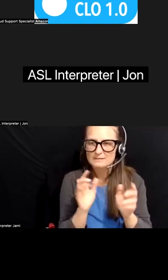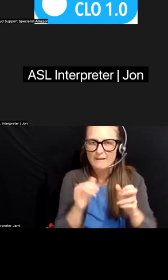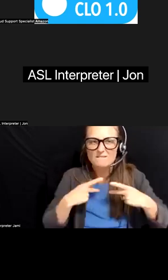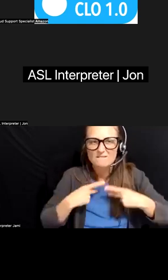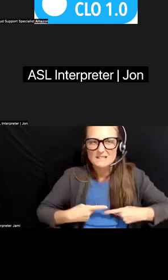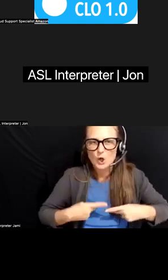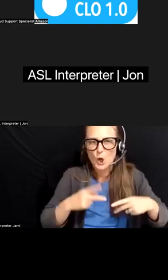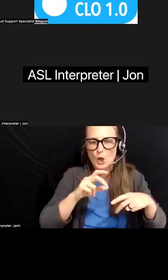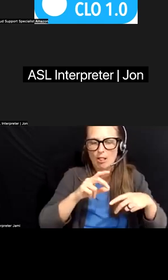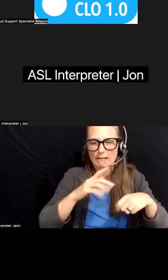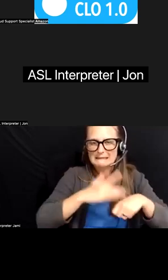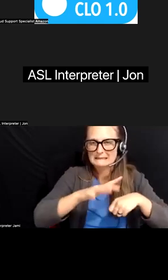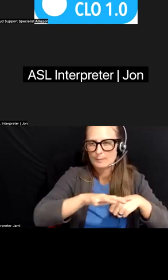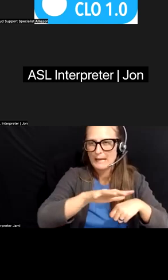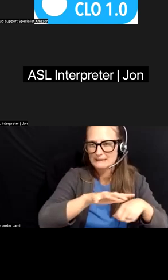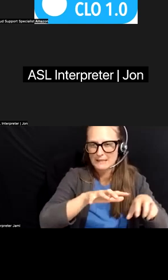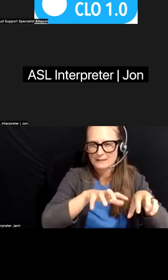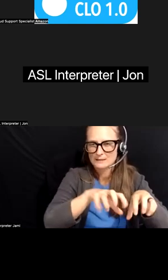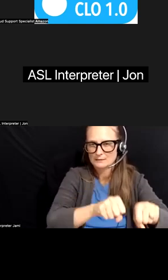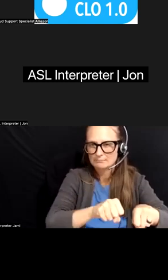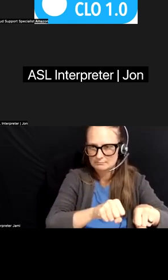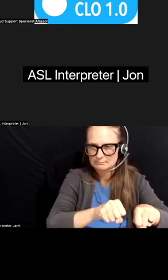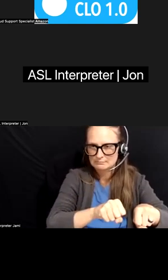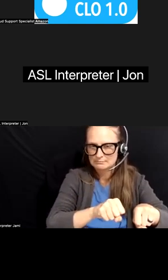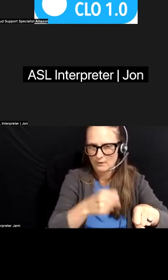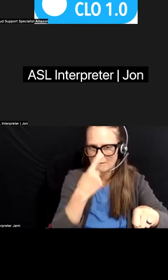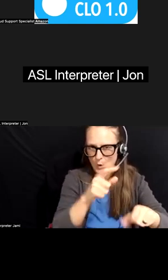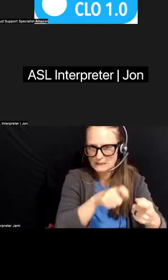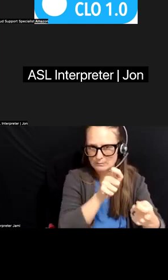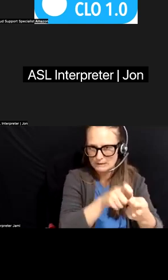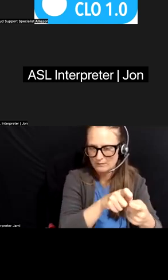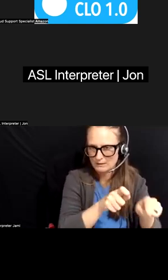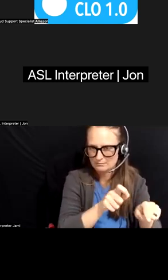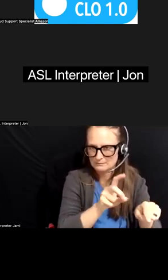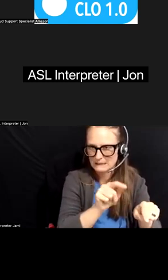So let's go back. So data centers,